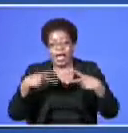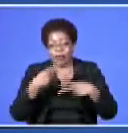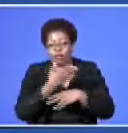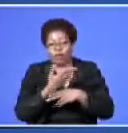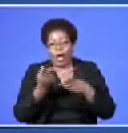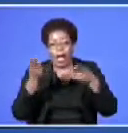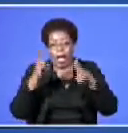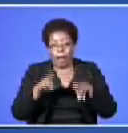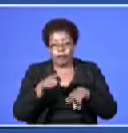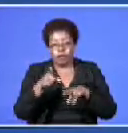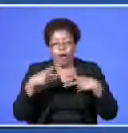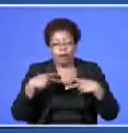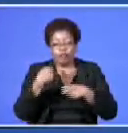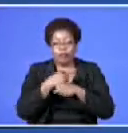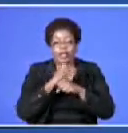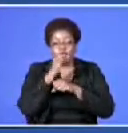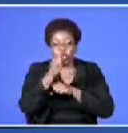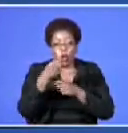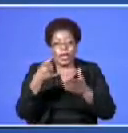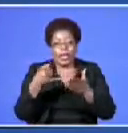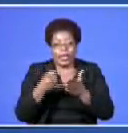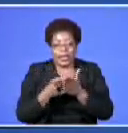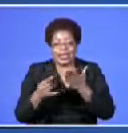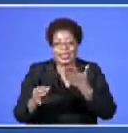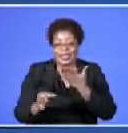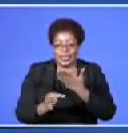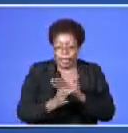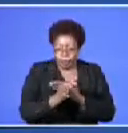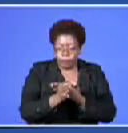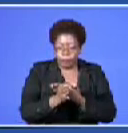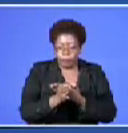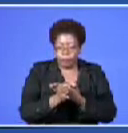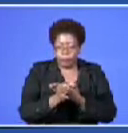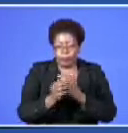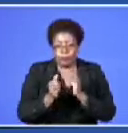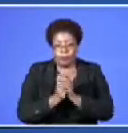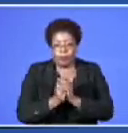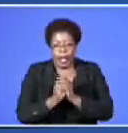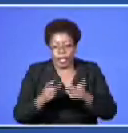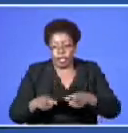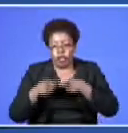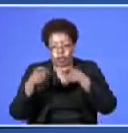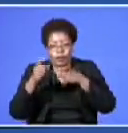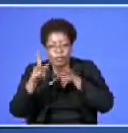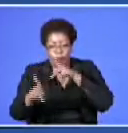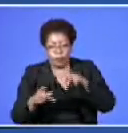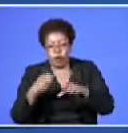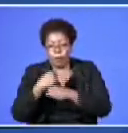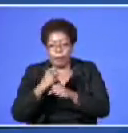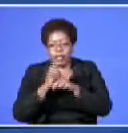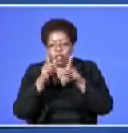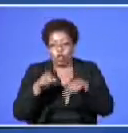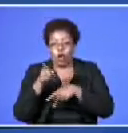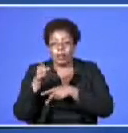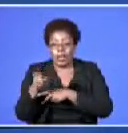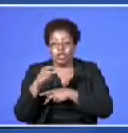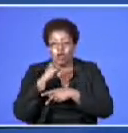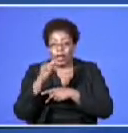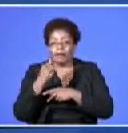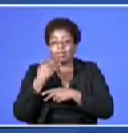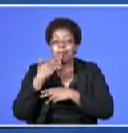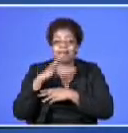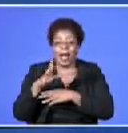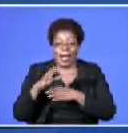have to make sure that it's safe. So if you give it to a group of people, and you have to make sure that people aren't having